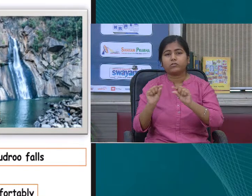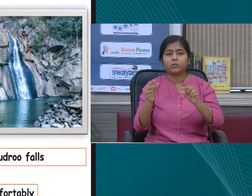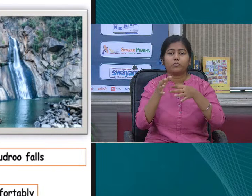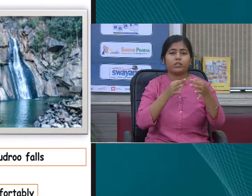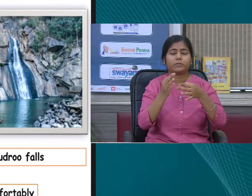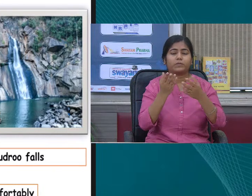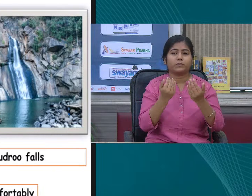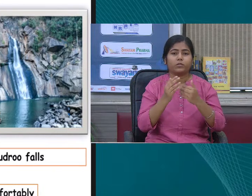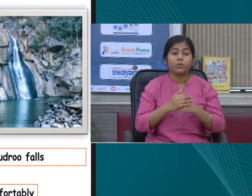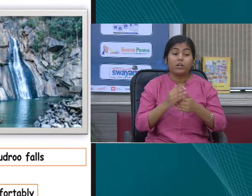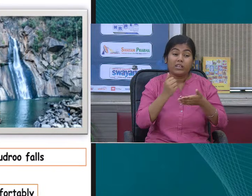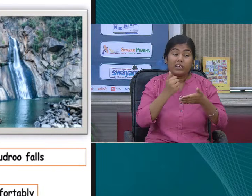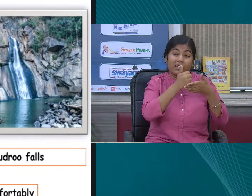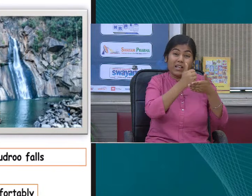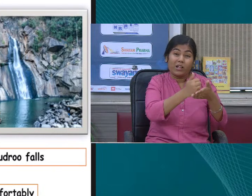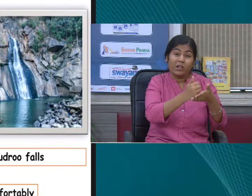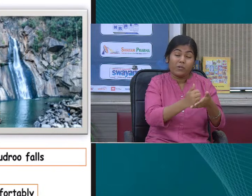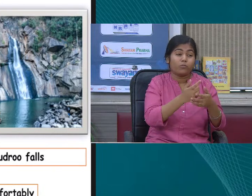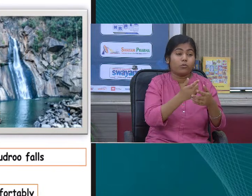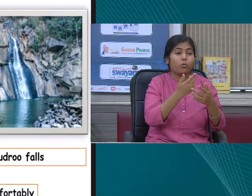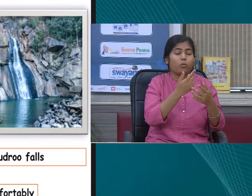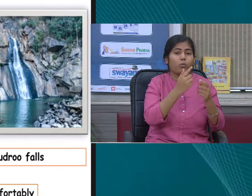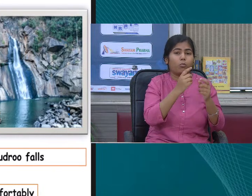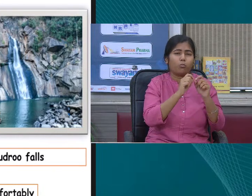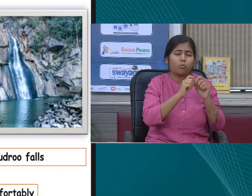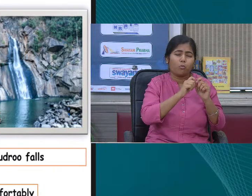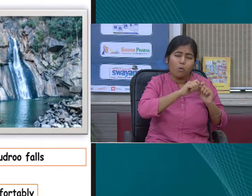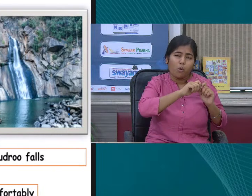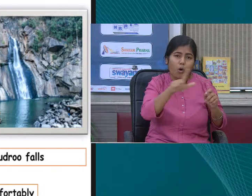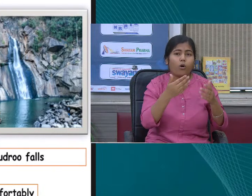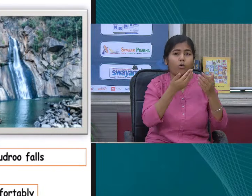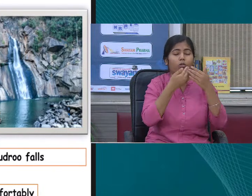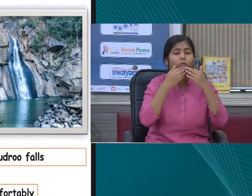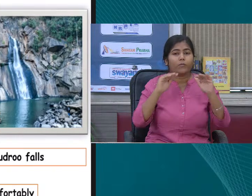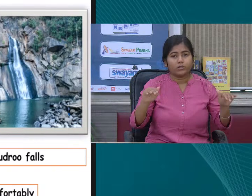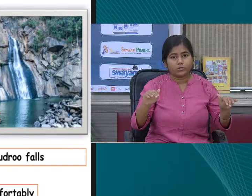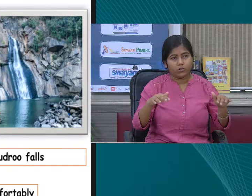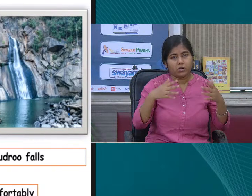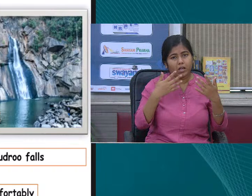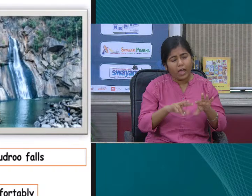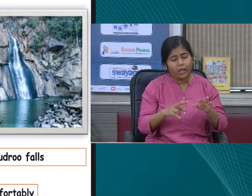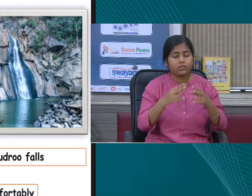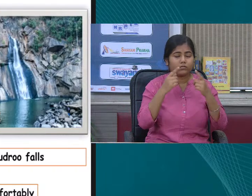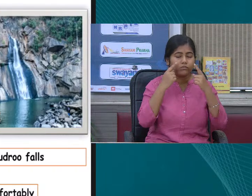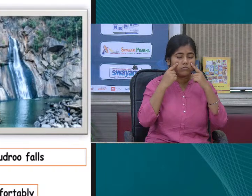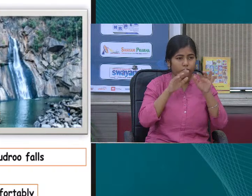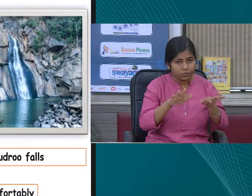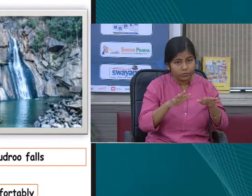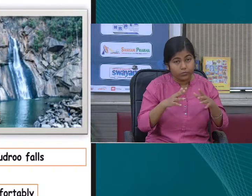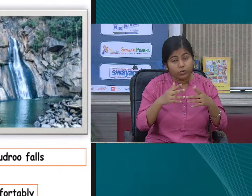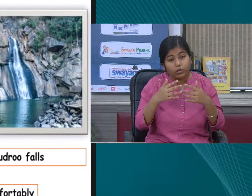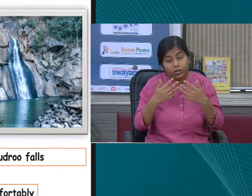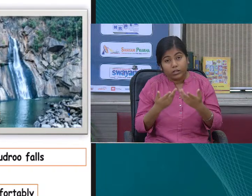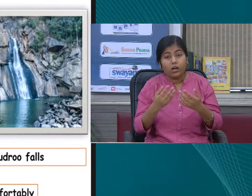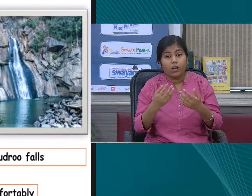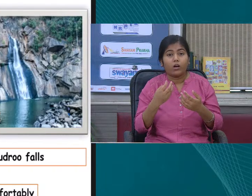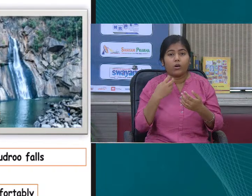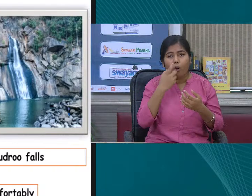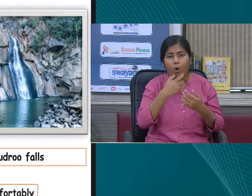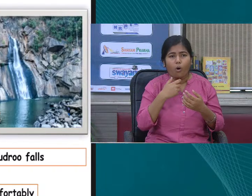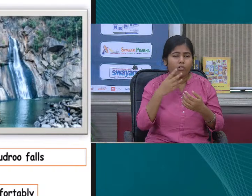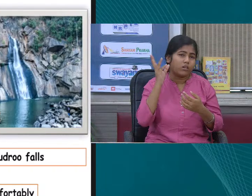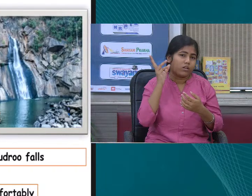to help each and every one in the classroom, whether somebody is visual learners or the oral learners